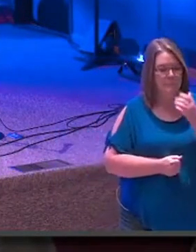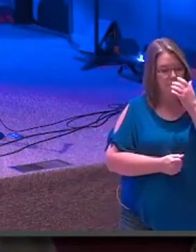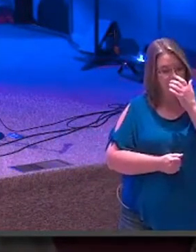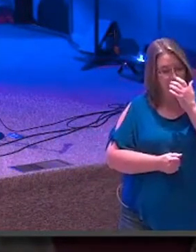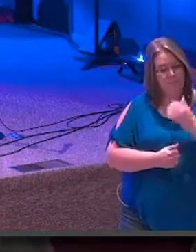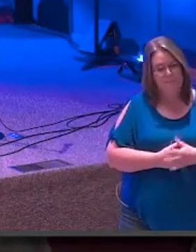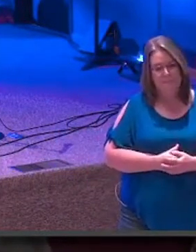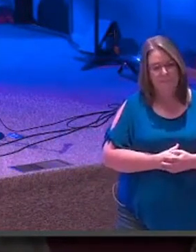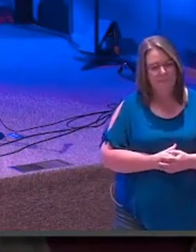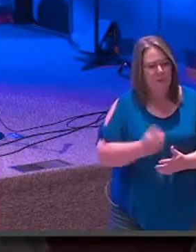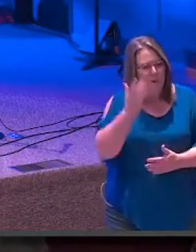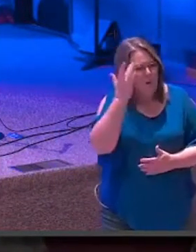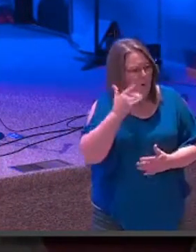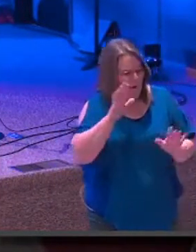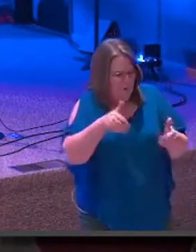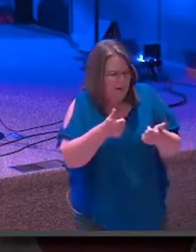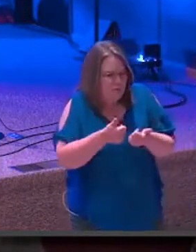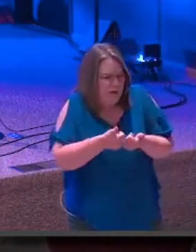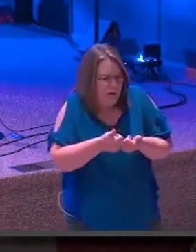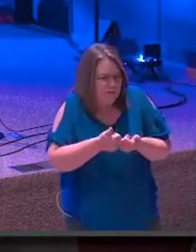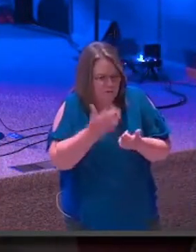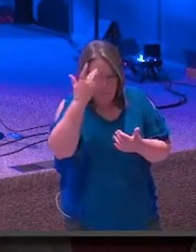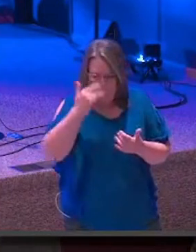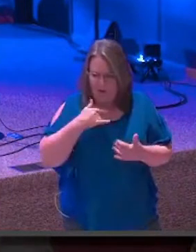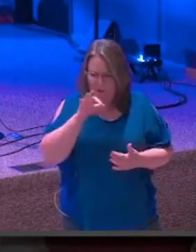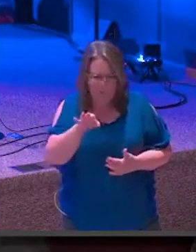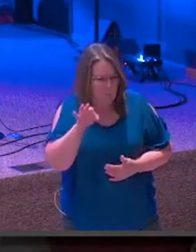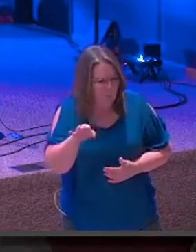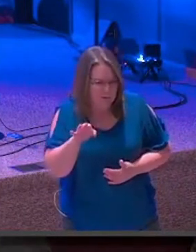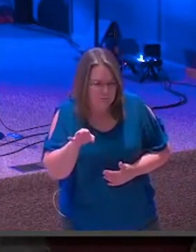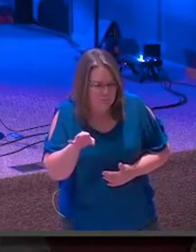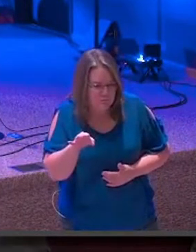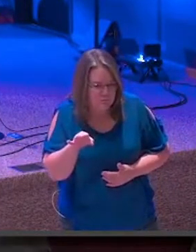Why do I challenge? Why do I preach?